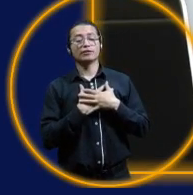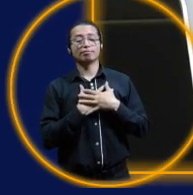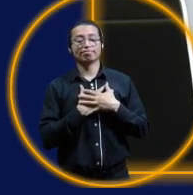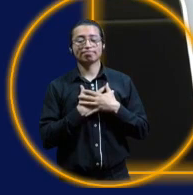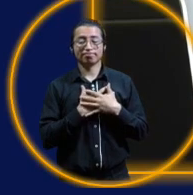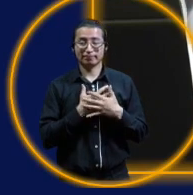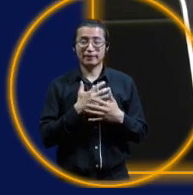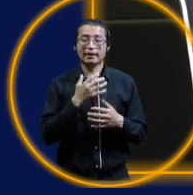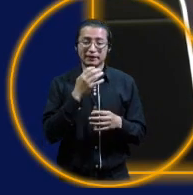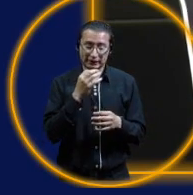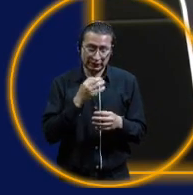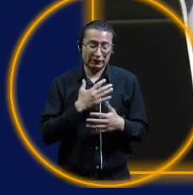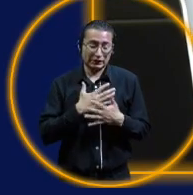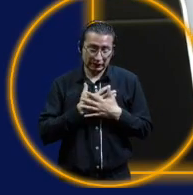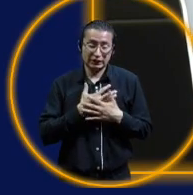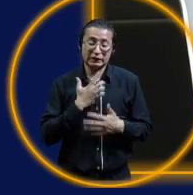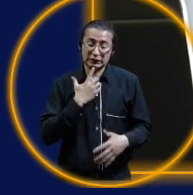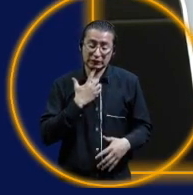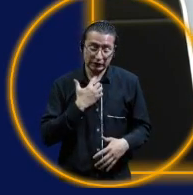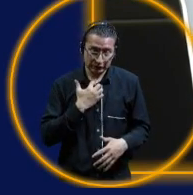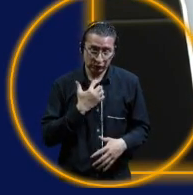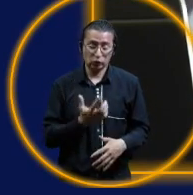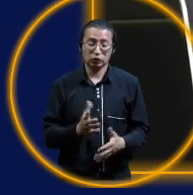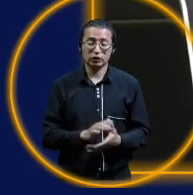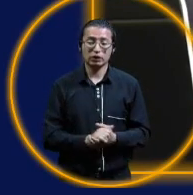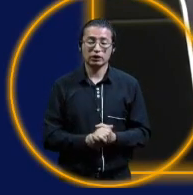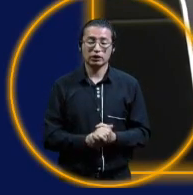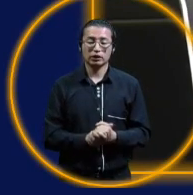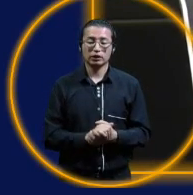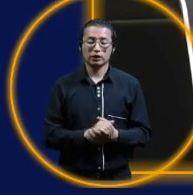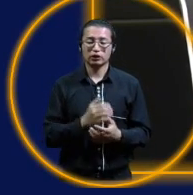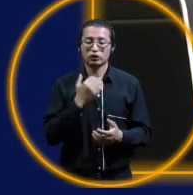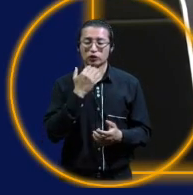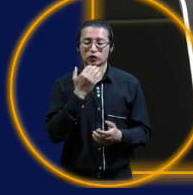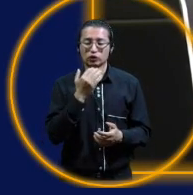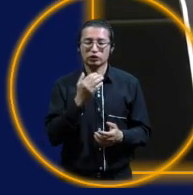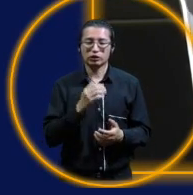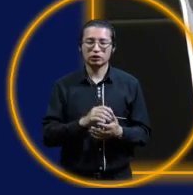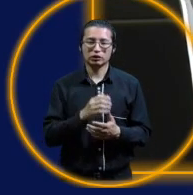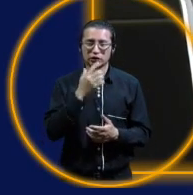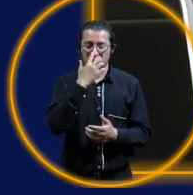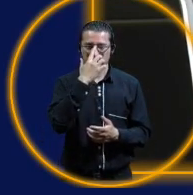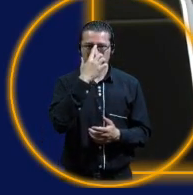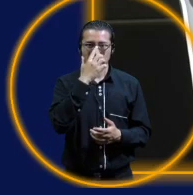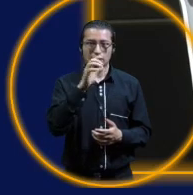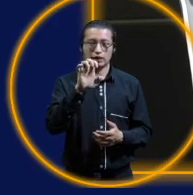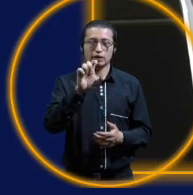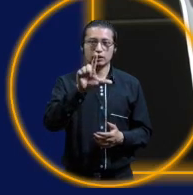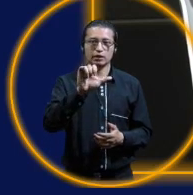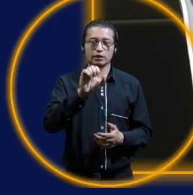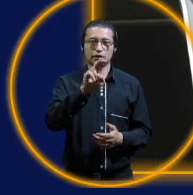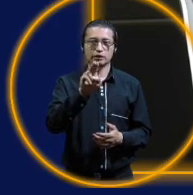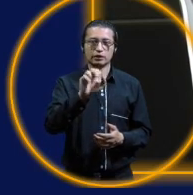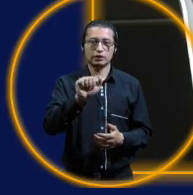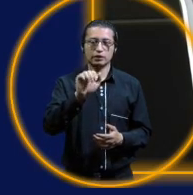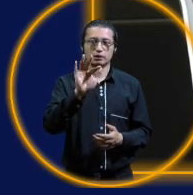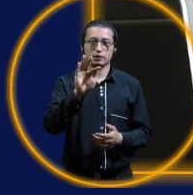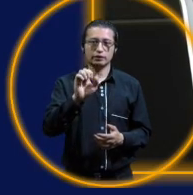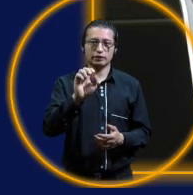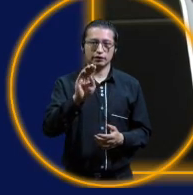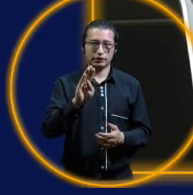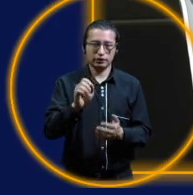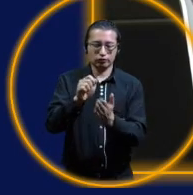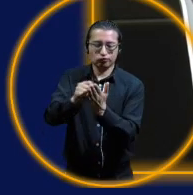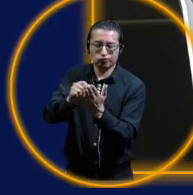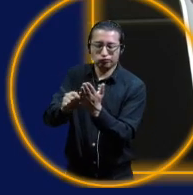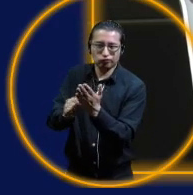I really like like Elizabeth Gilbert, the writer, and like psychologists, and I